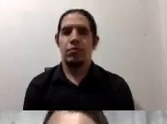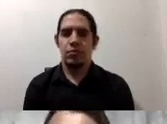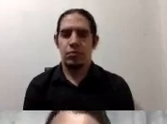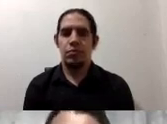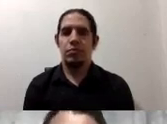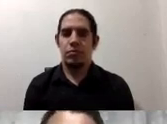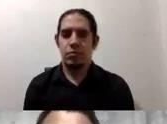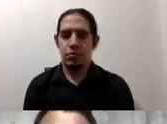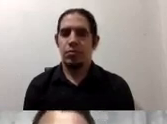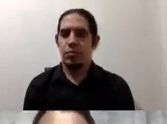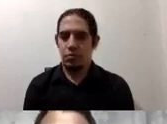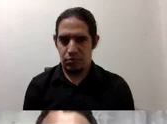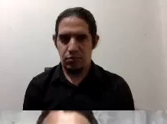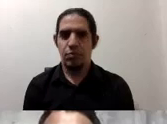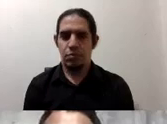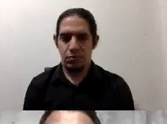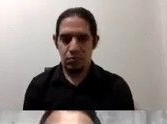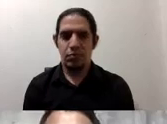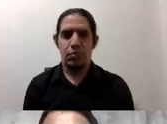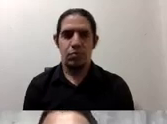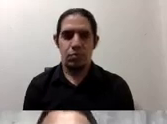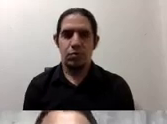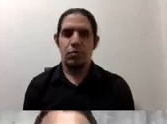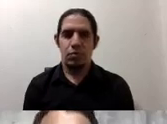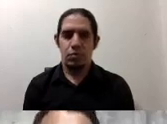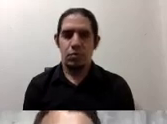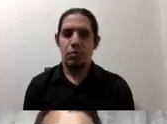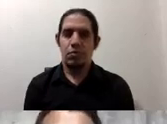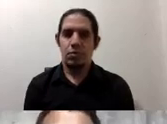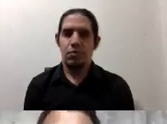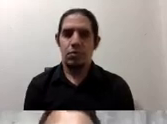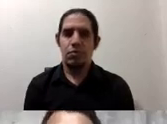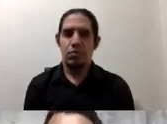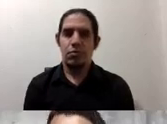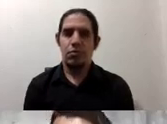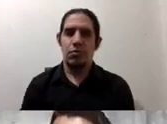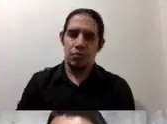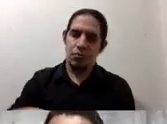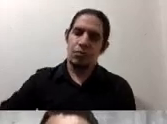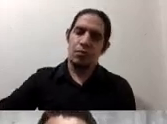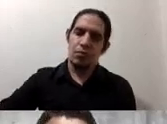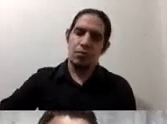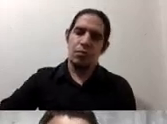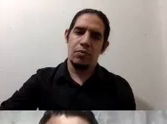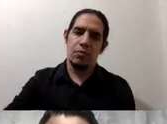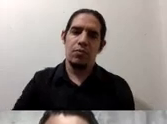All of them had a BA in English language, and they had between 2 to 5 years of teaching